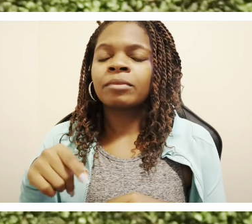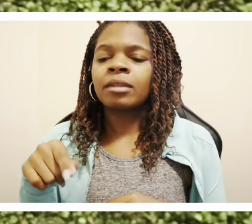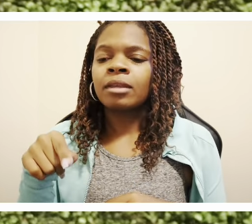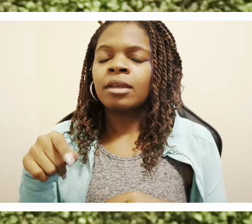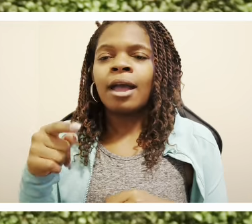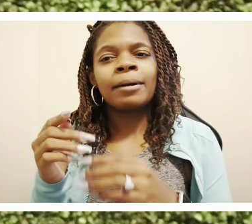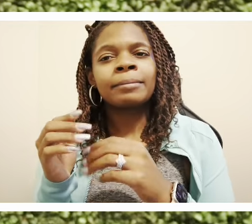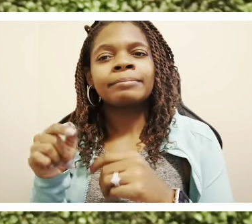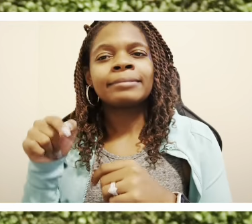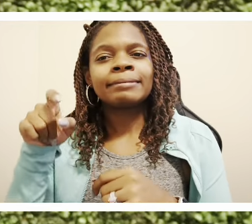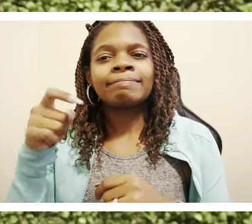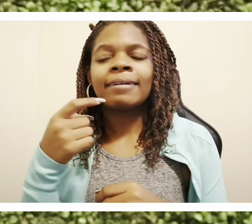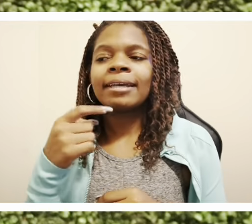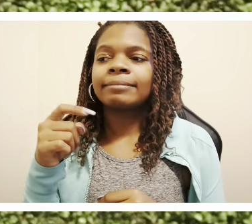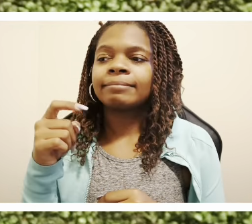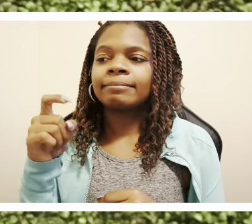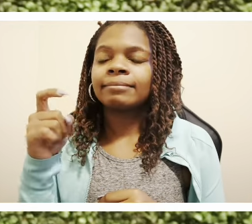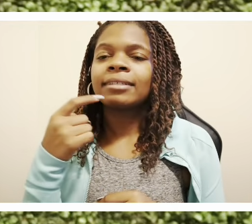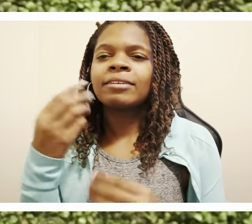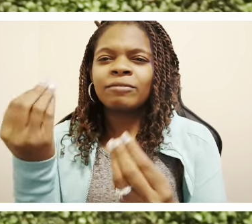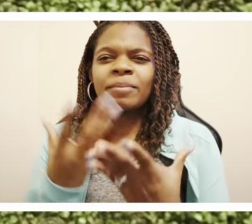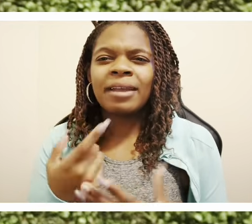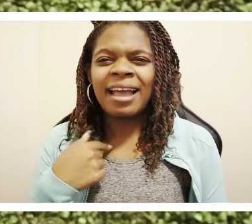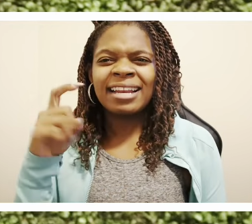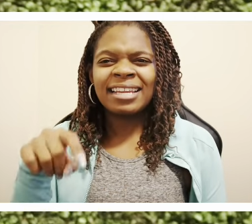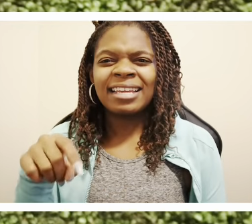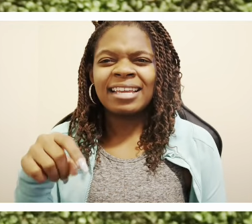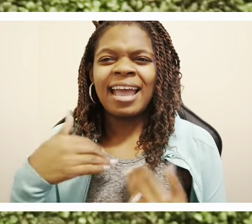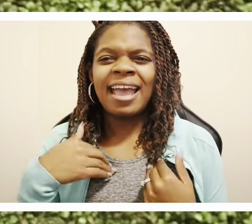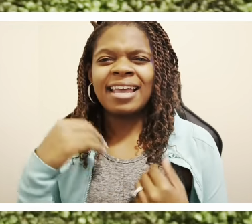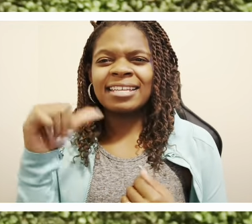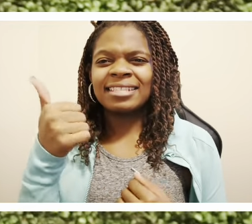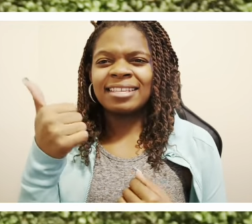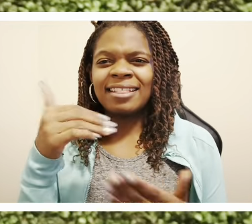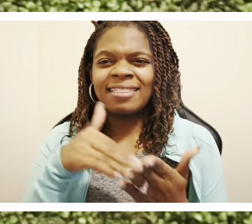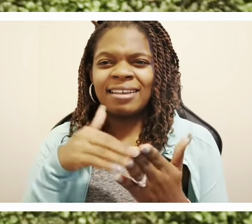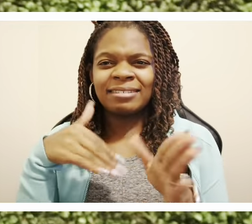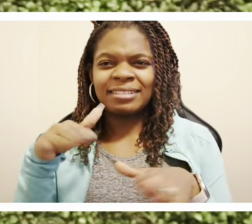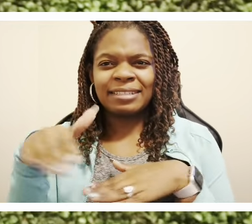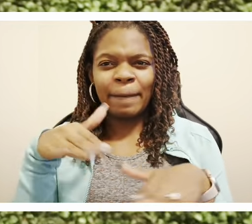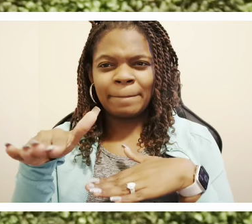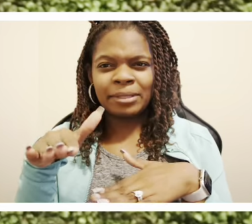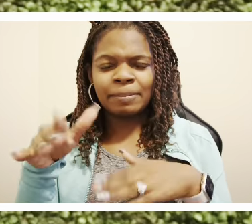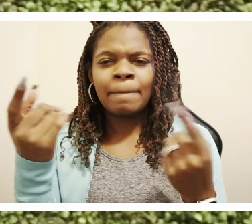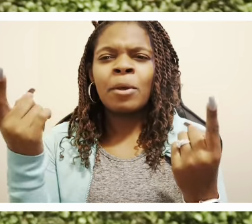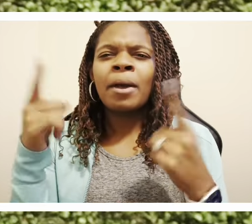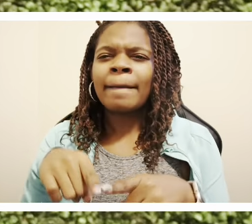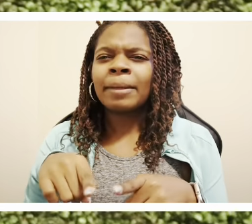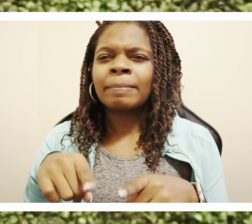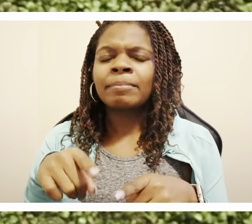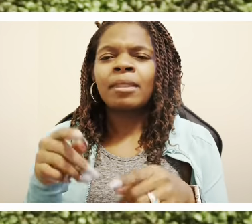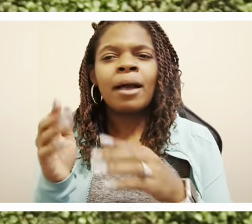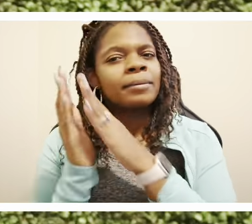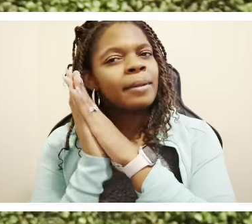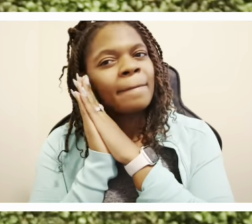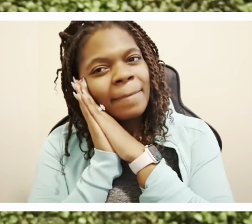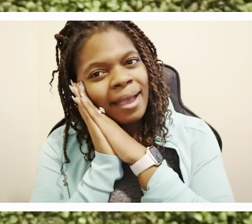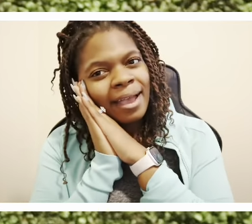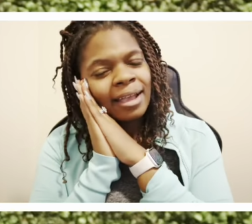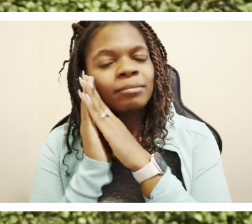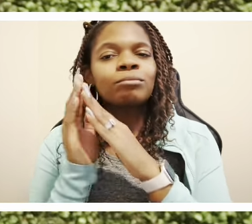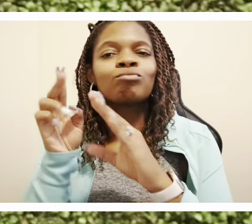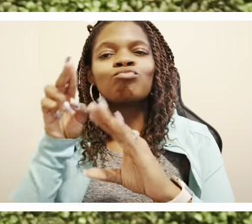steps and I needed, let's just say I needed like 500 more steps, but I was laying in bed just moving, and I got a notification that I got my